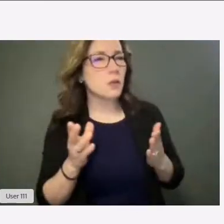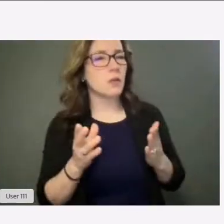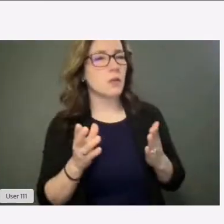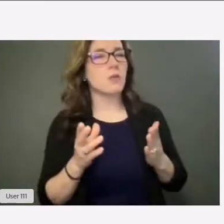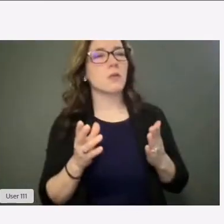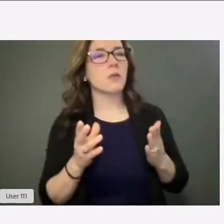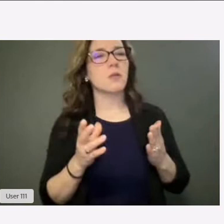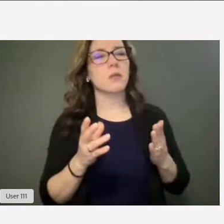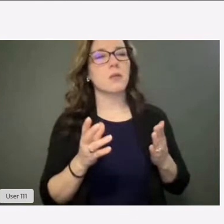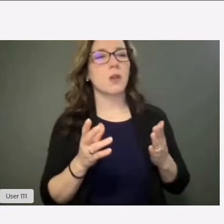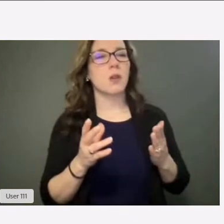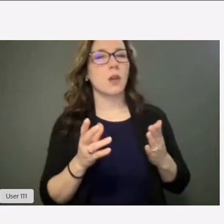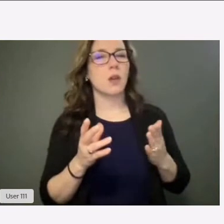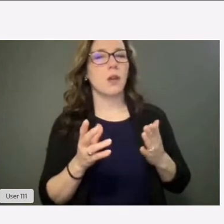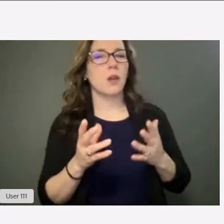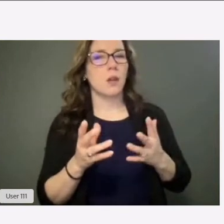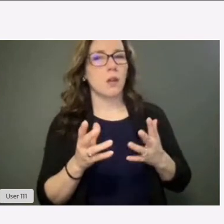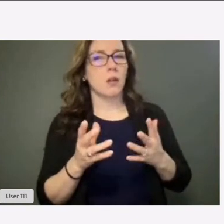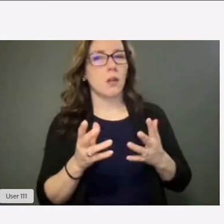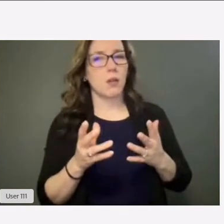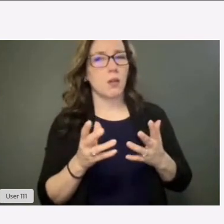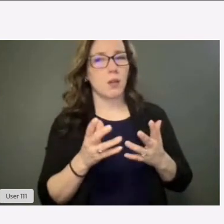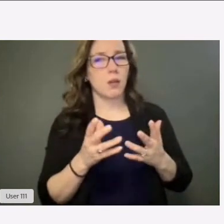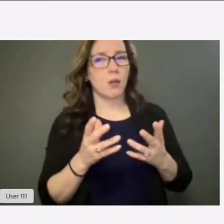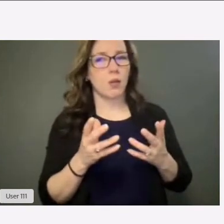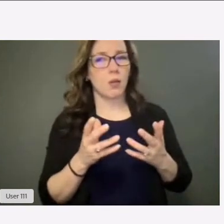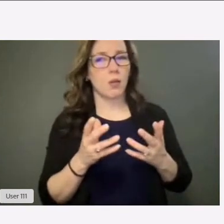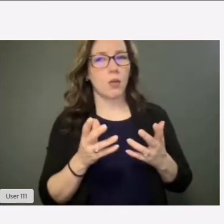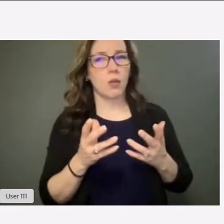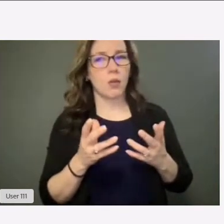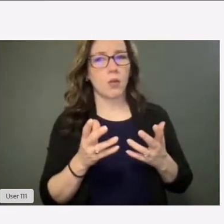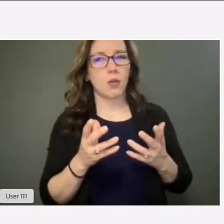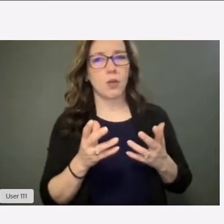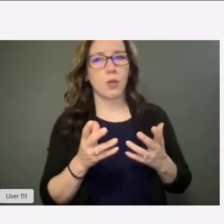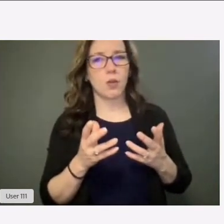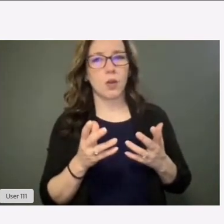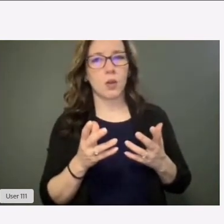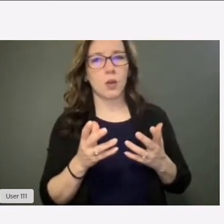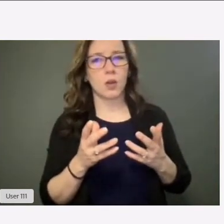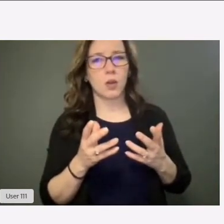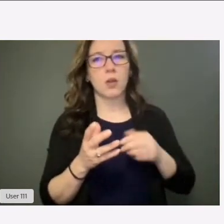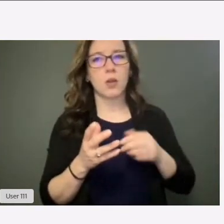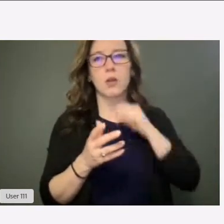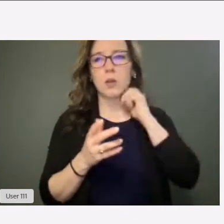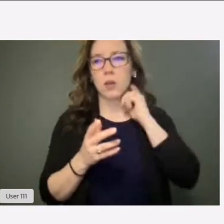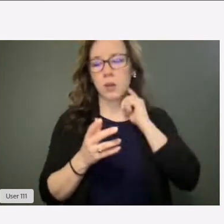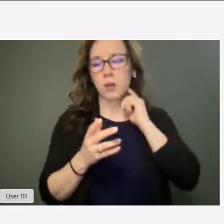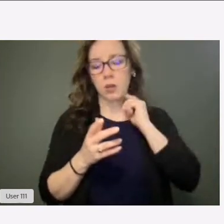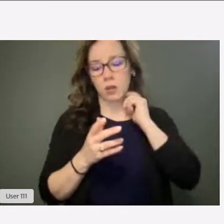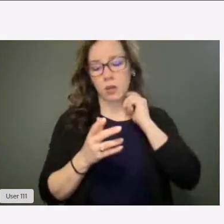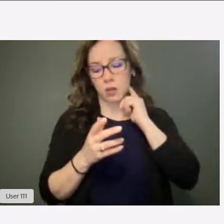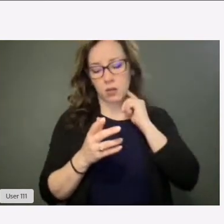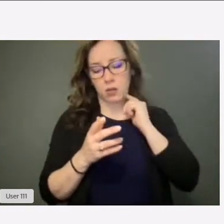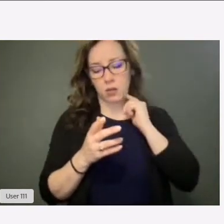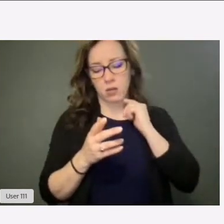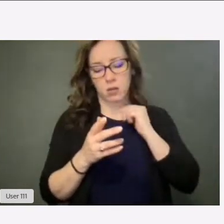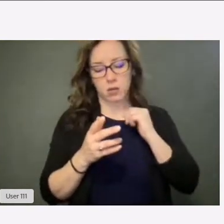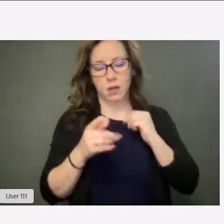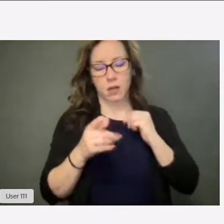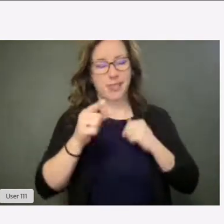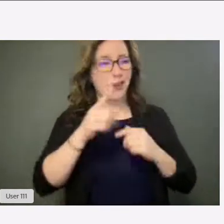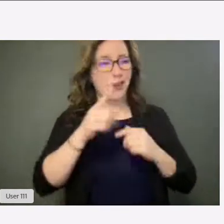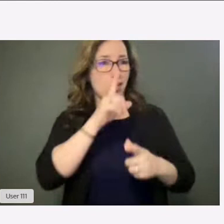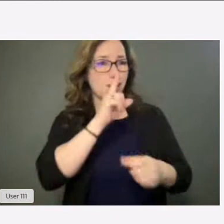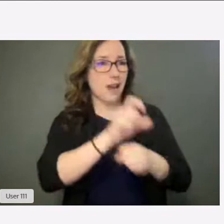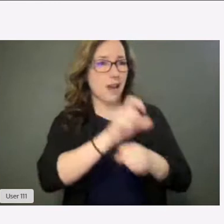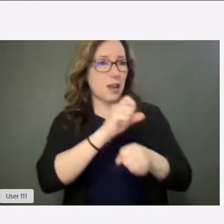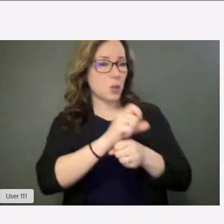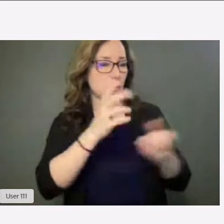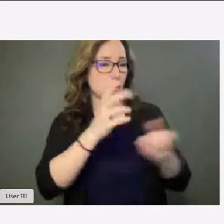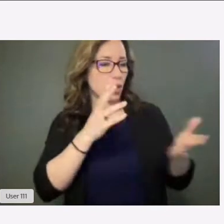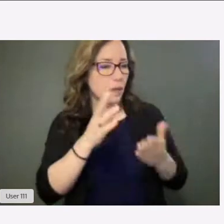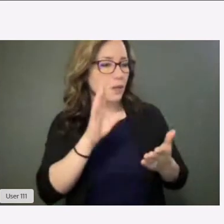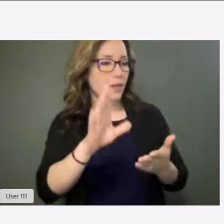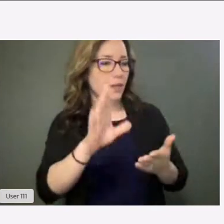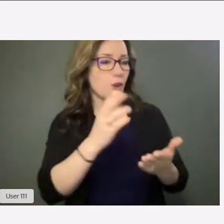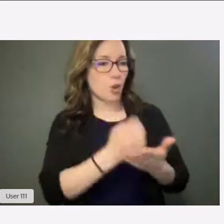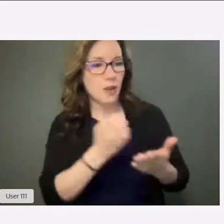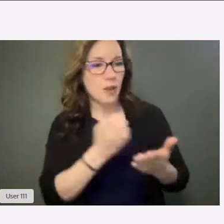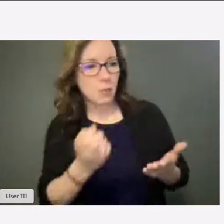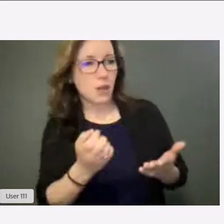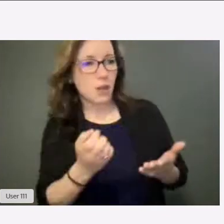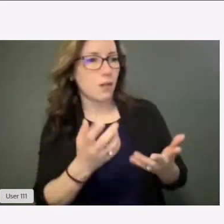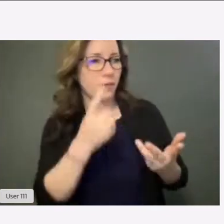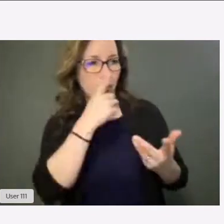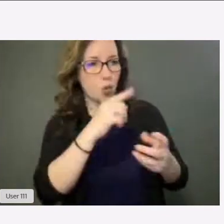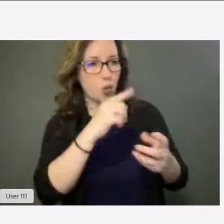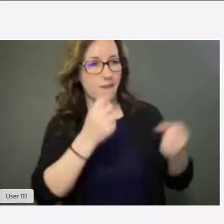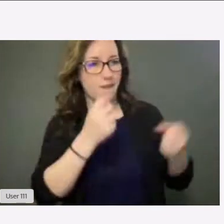gets down to what would they be requesting for. Is it for their actual service? Is it for equipment? Is it for vehicle? I mean,